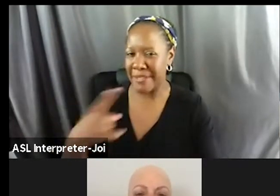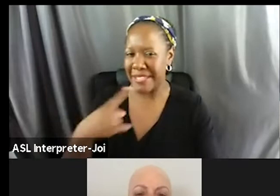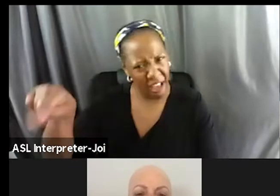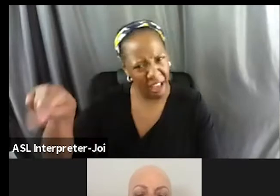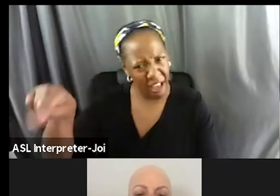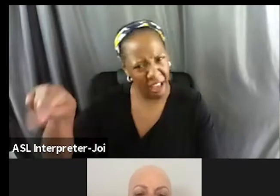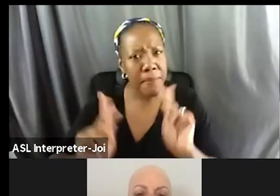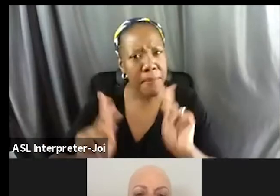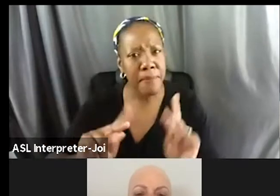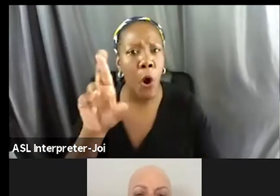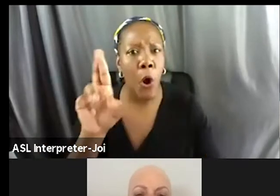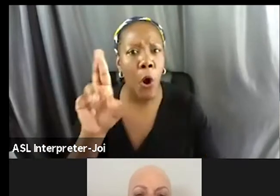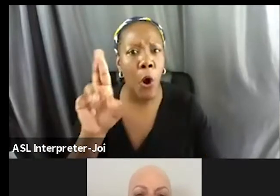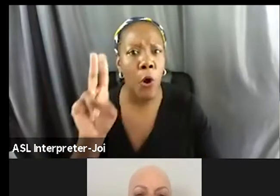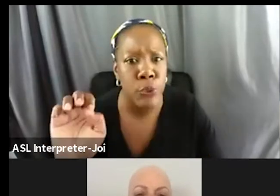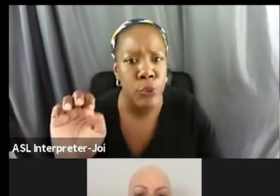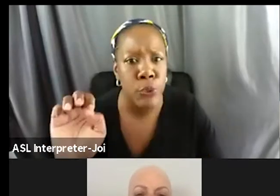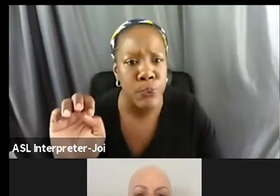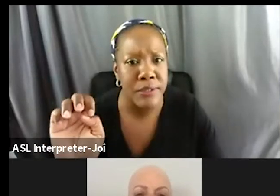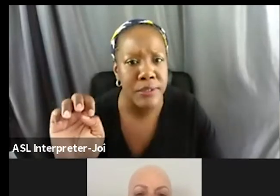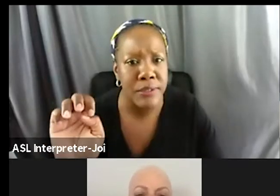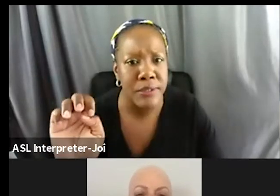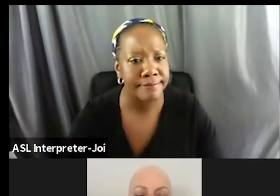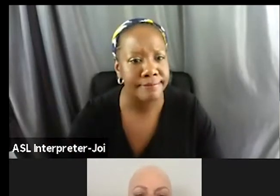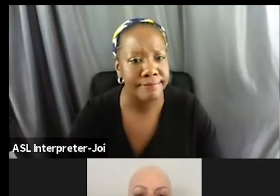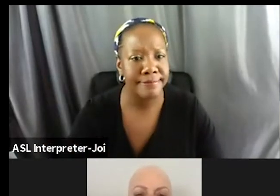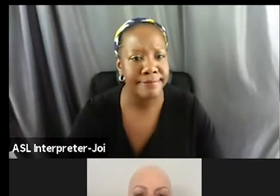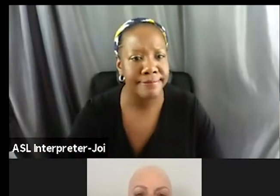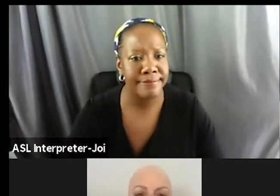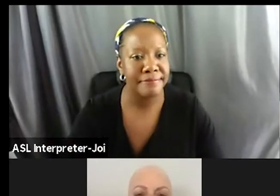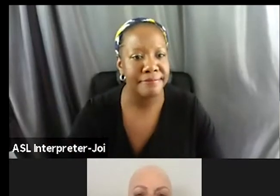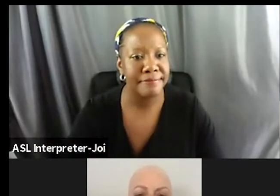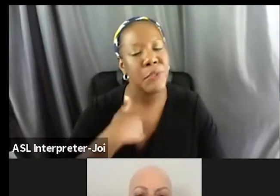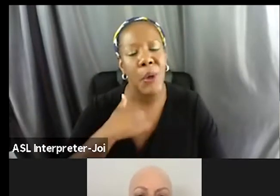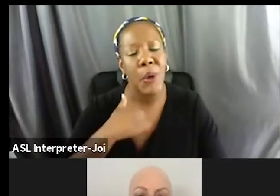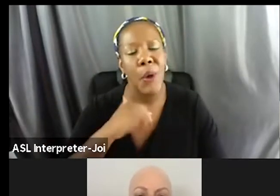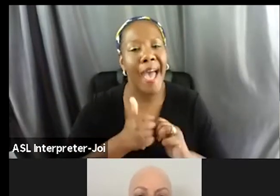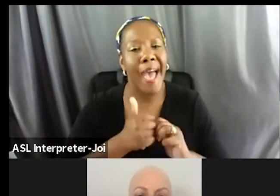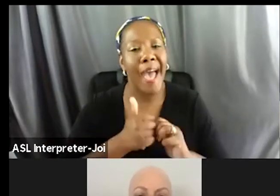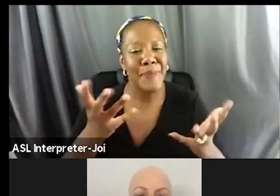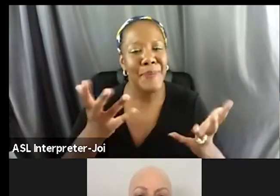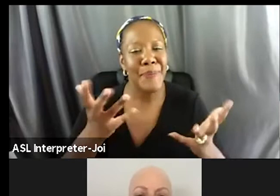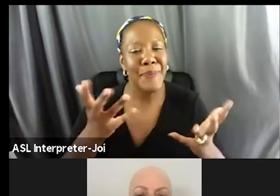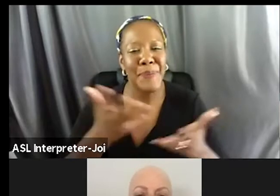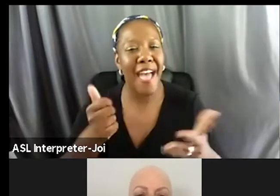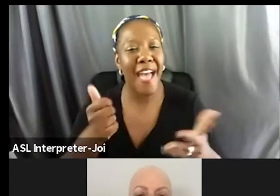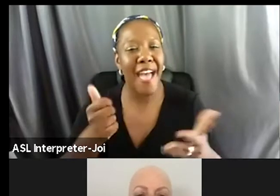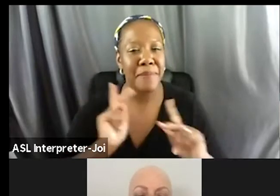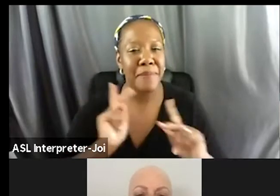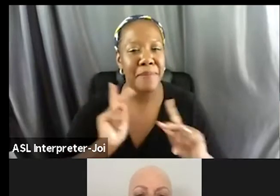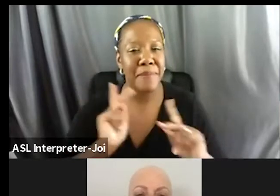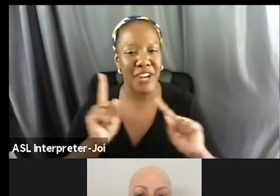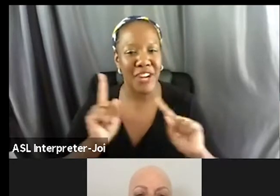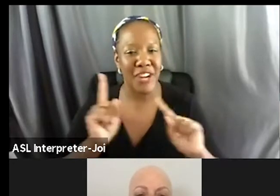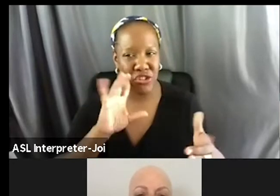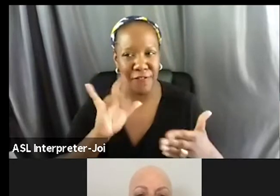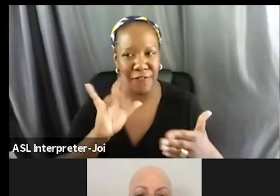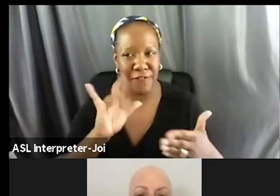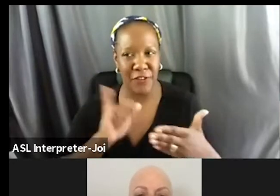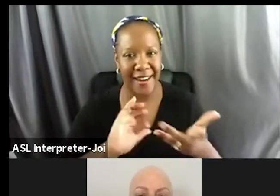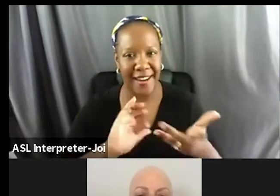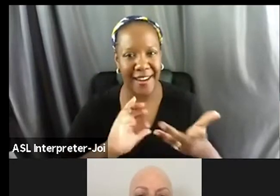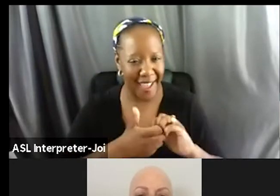rude. So I was just say, so how did what were other people's reactions to that, and kind of how did